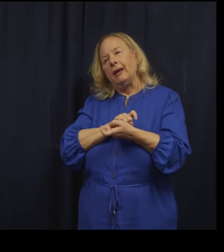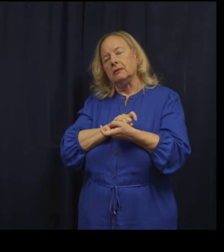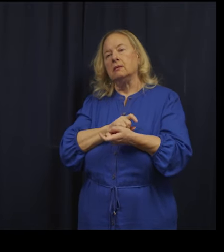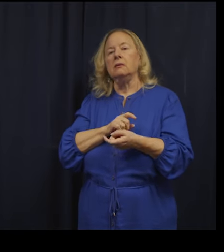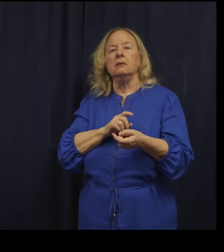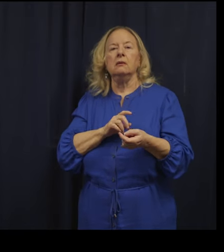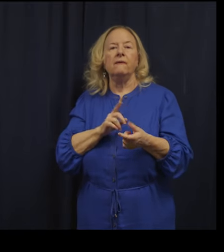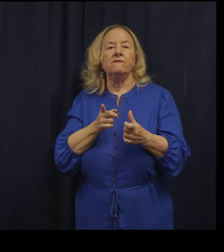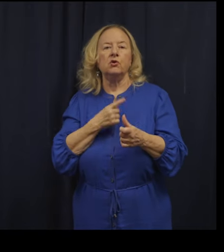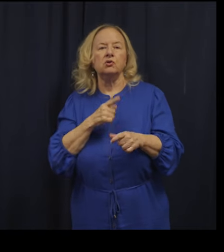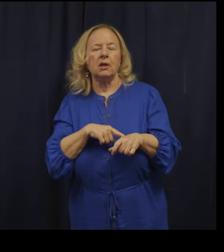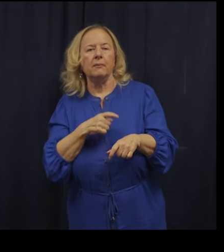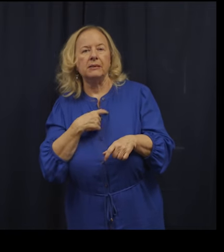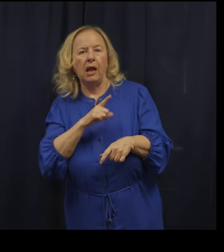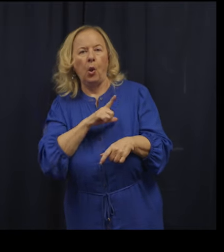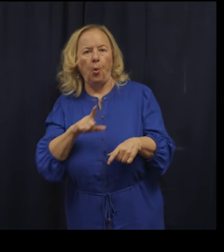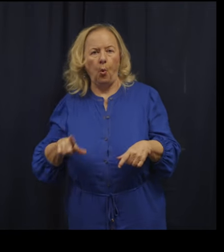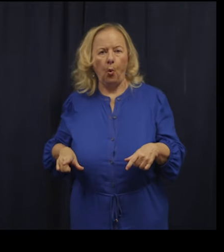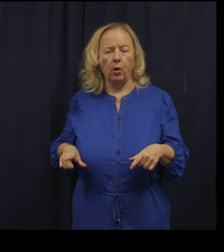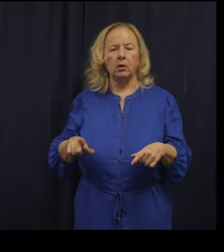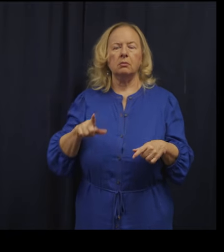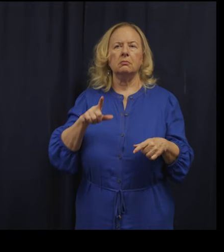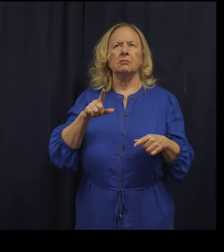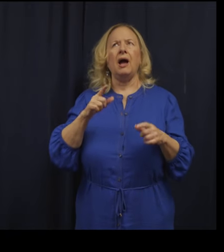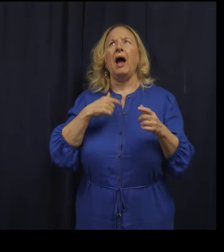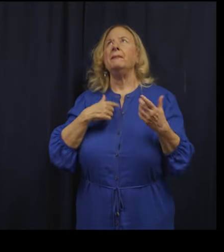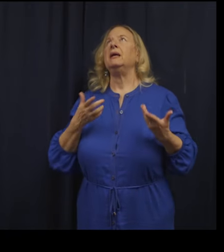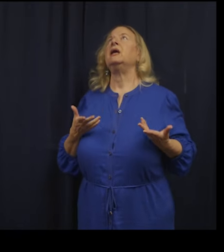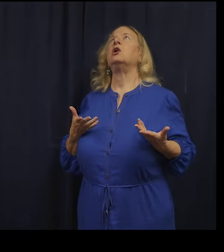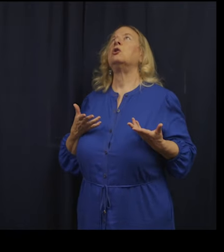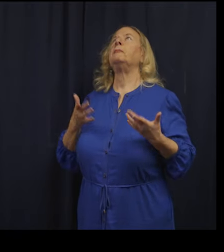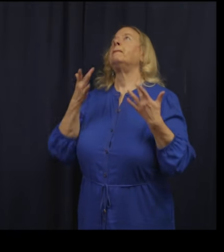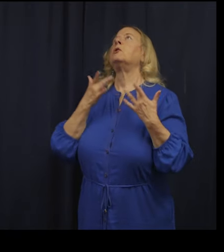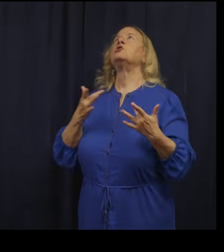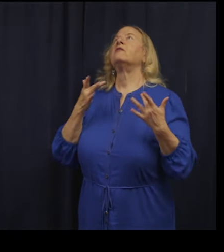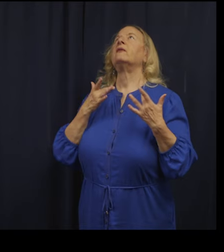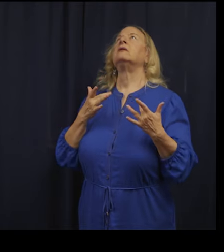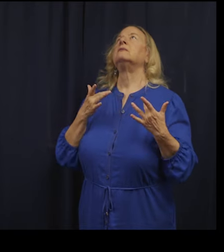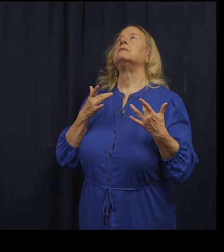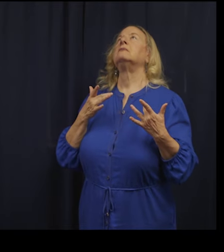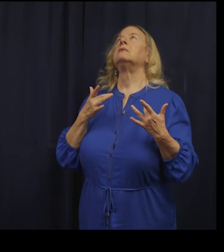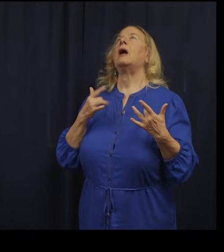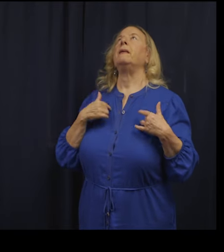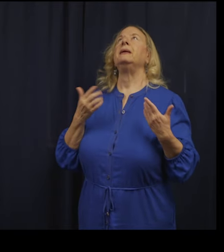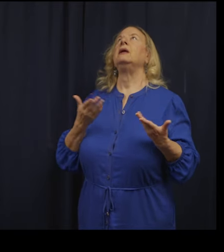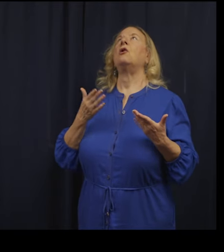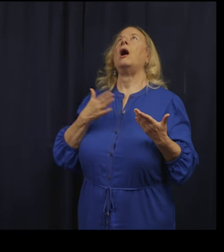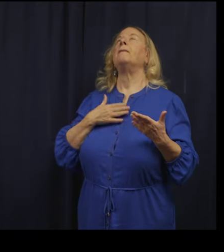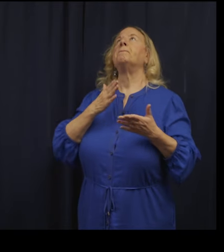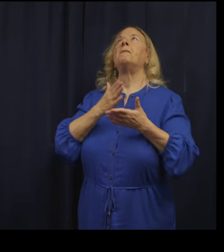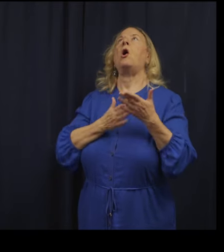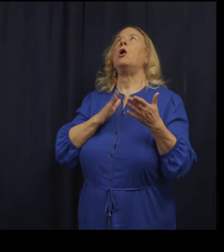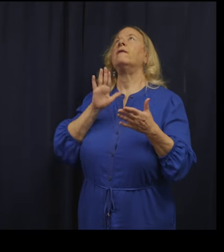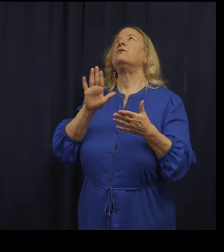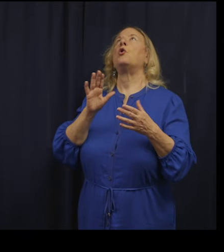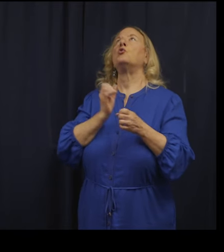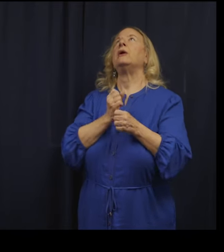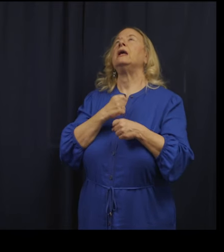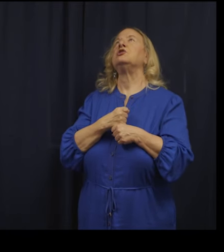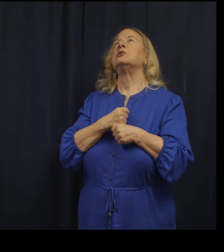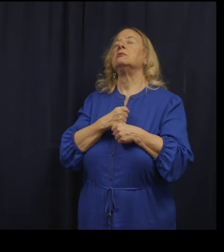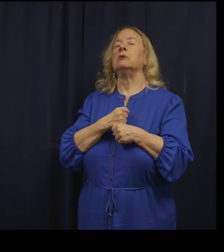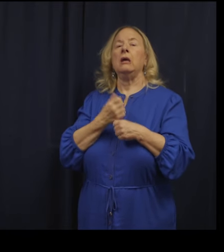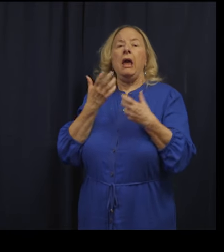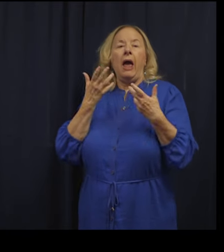So the first time we say, Lord, is, Lord, I exist. Be merciful and compassionate because I'm part of your creation. And then the second time is,